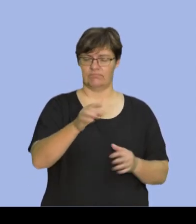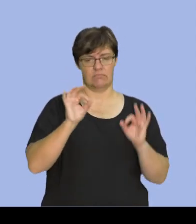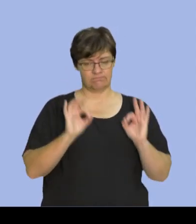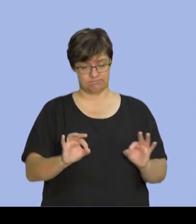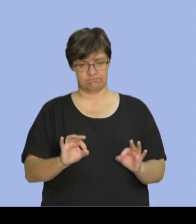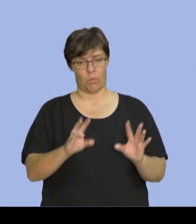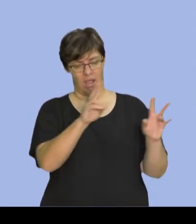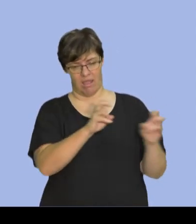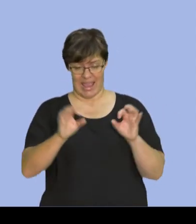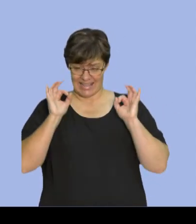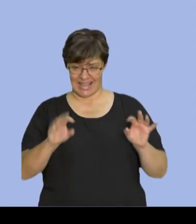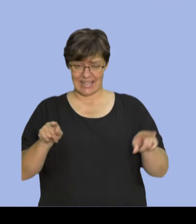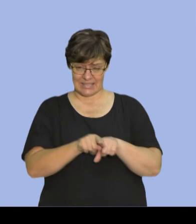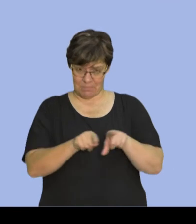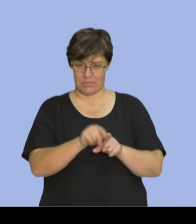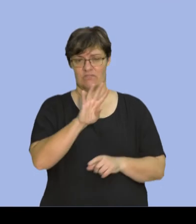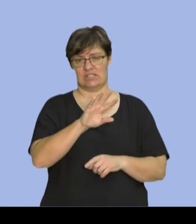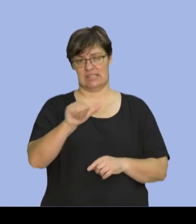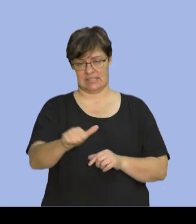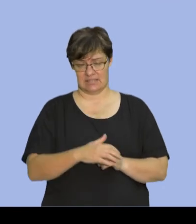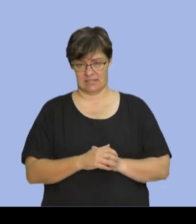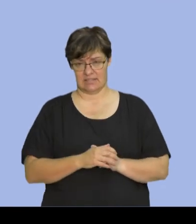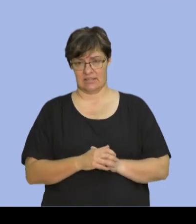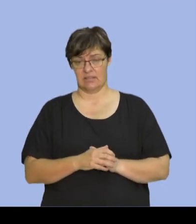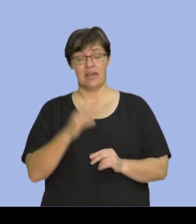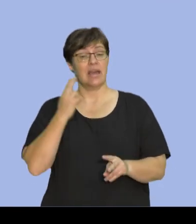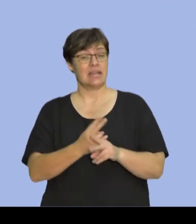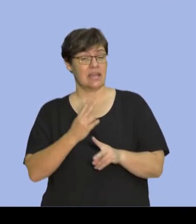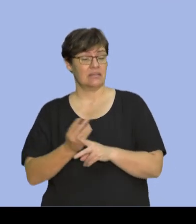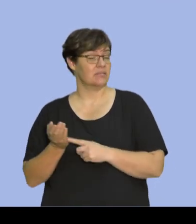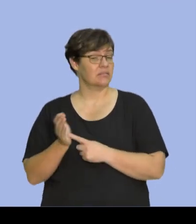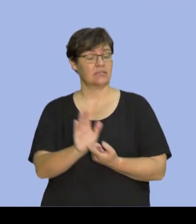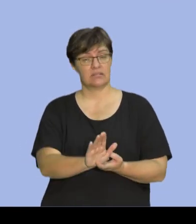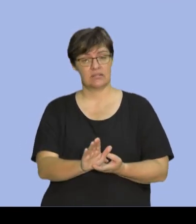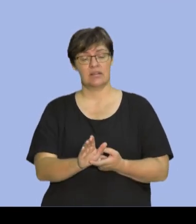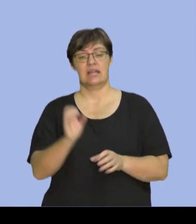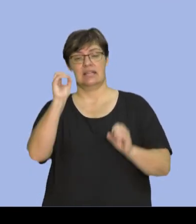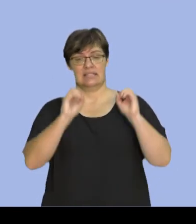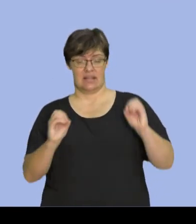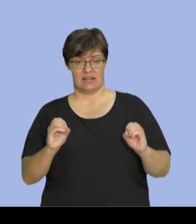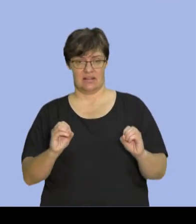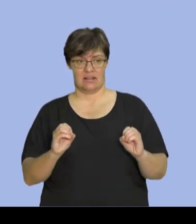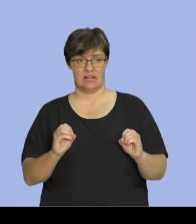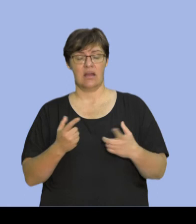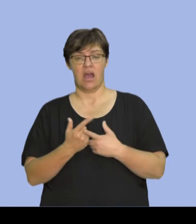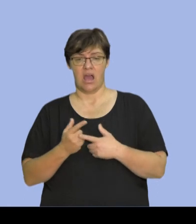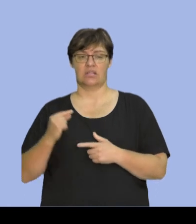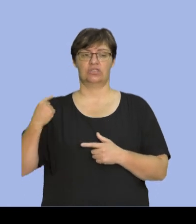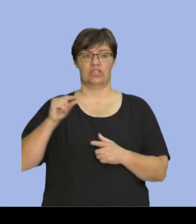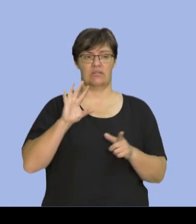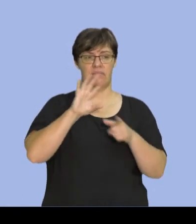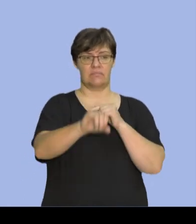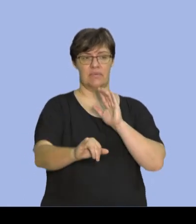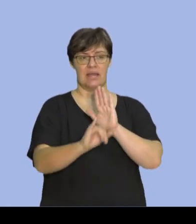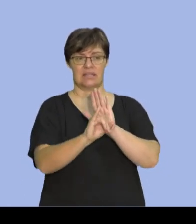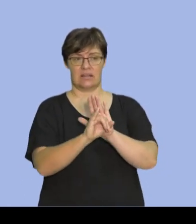answer here is 46. And again, this points to how the cells at the end are genetically identical to